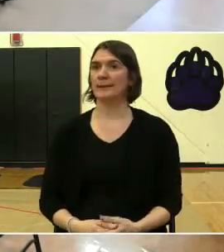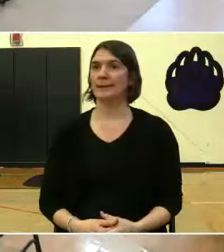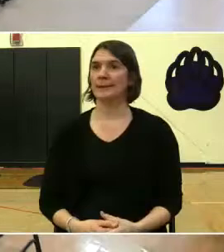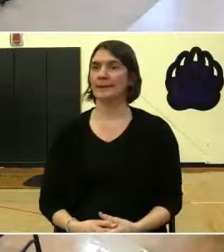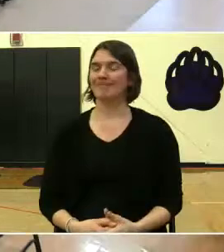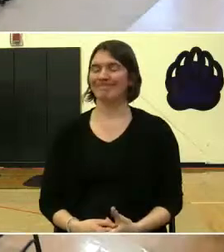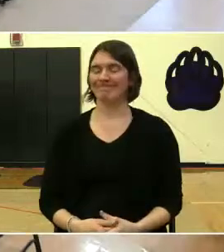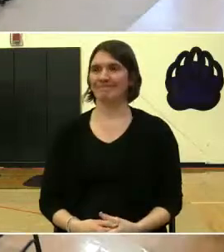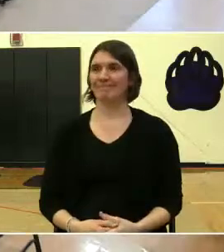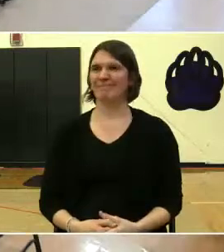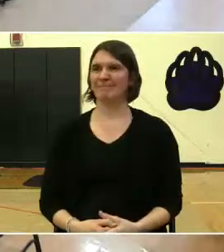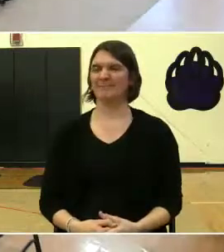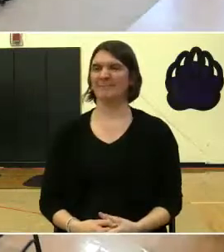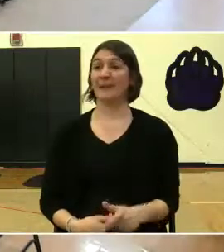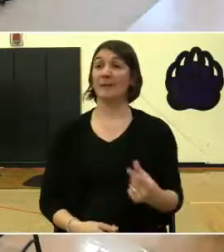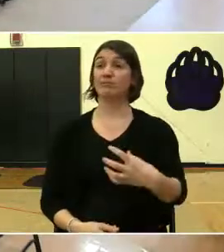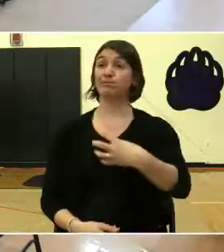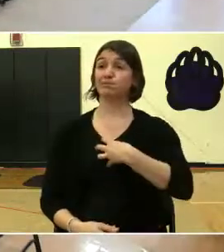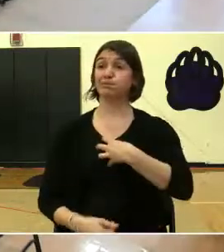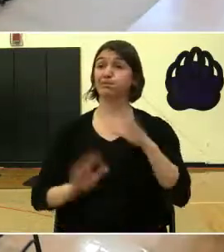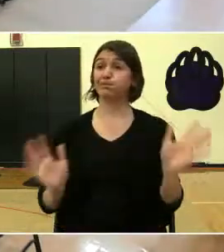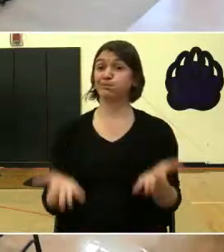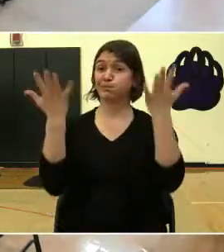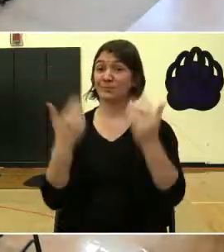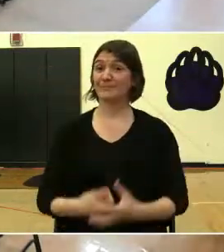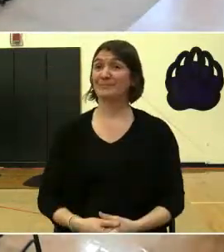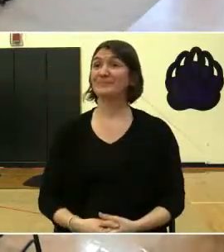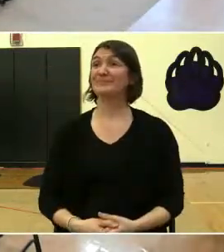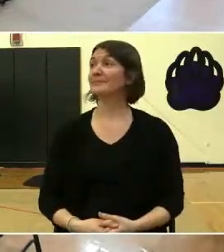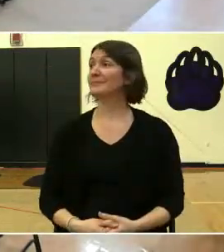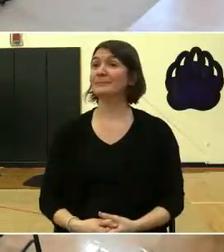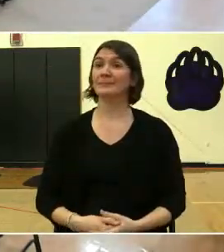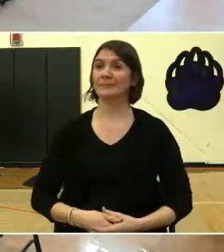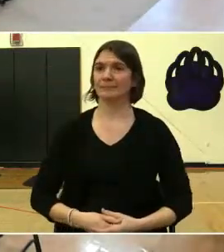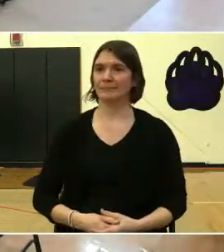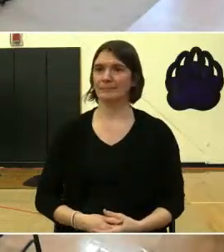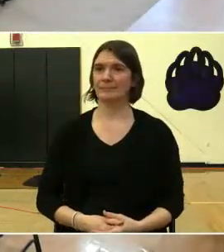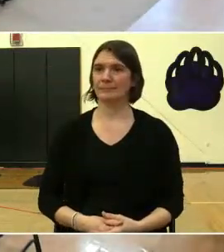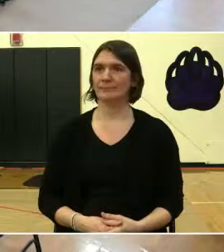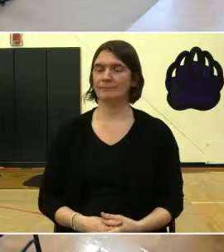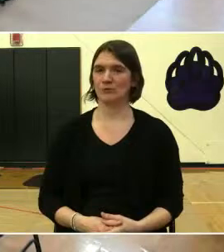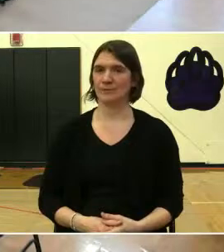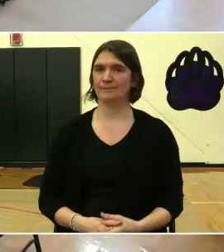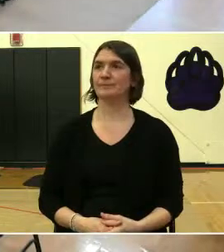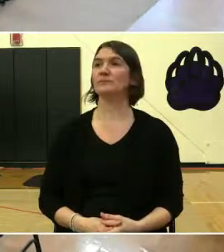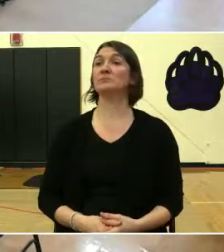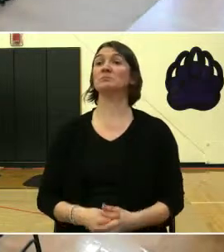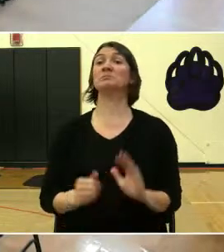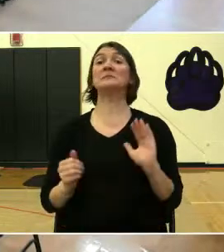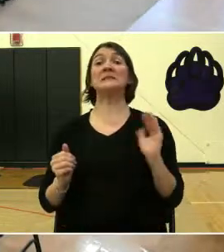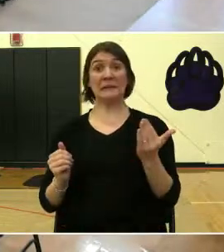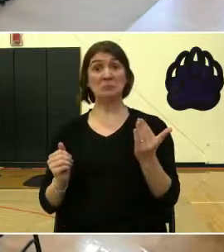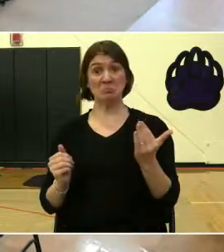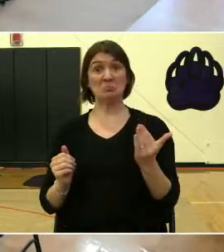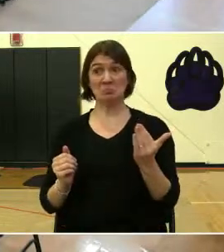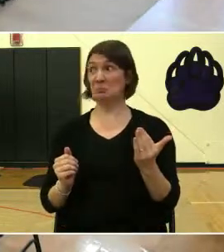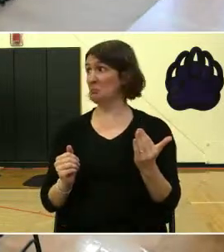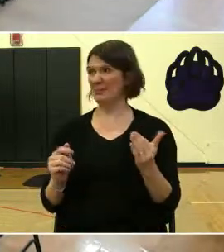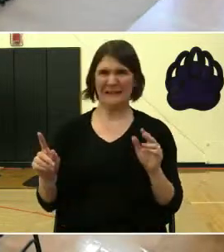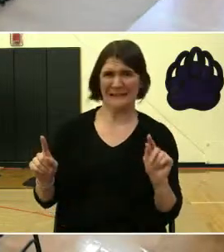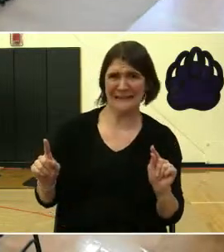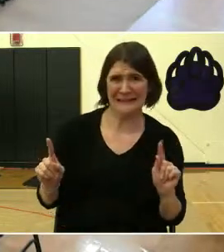I all those opposed please rise and say nay the eyes appear to have